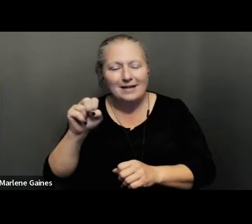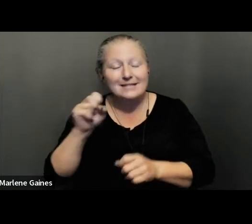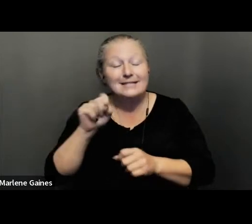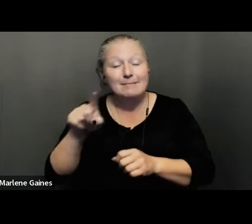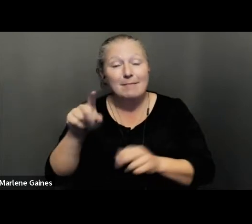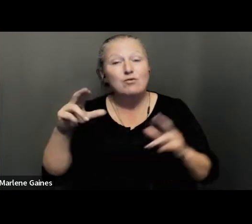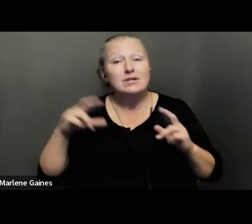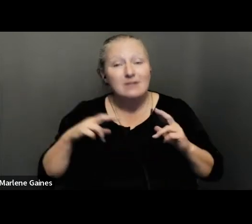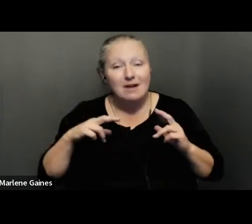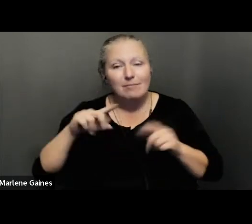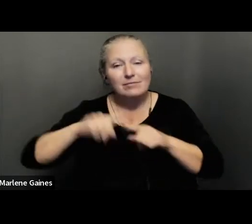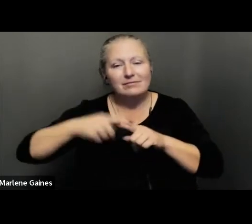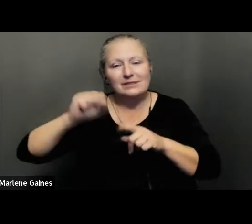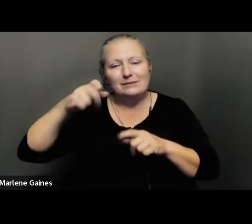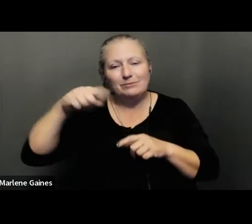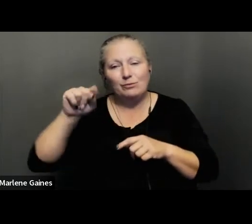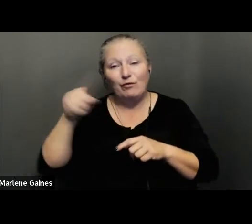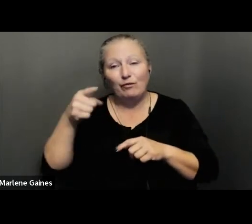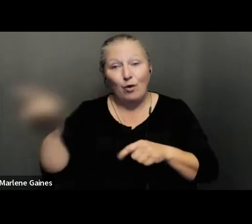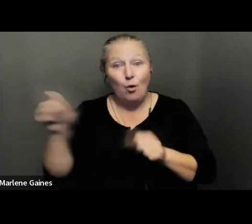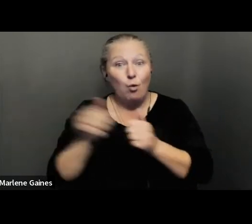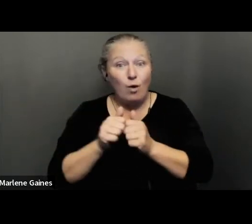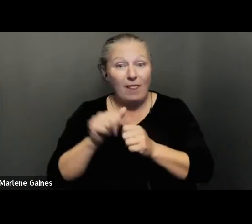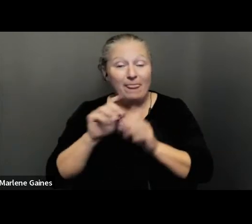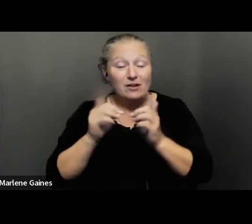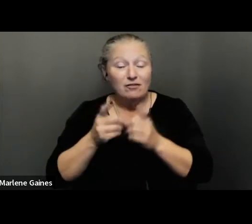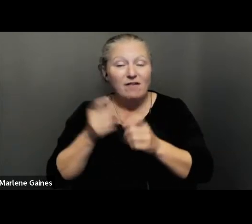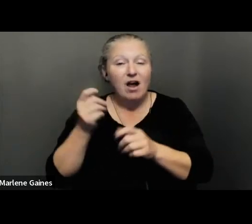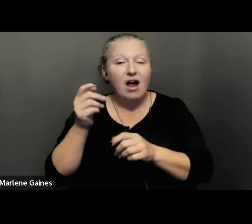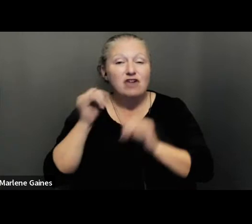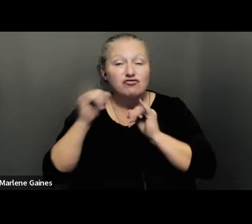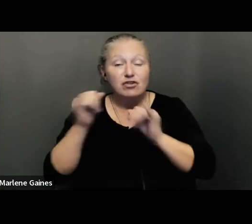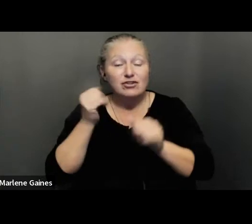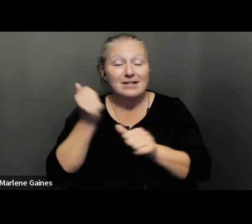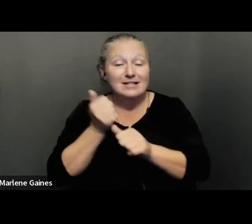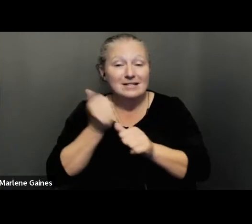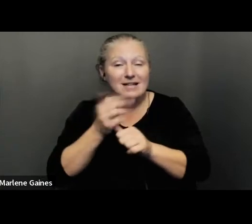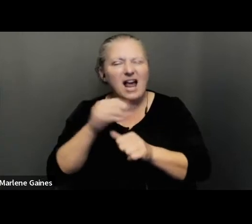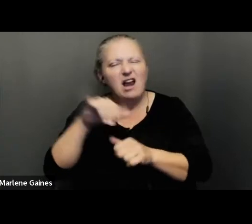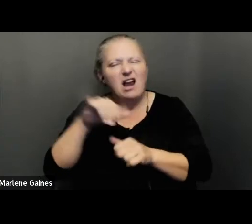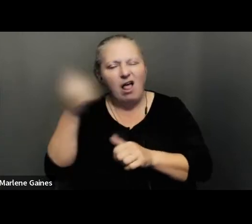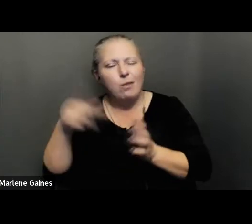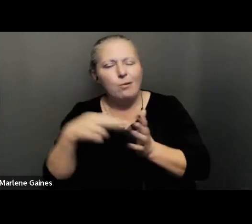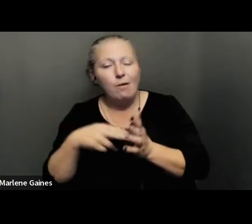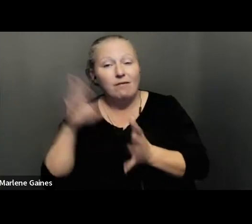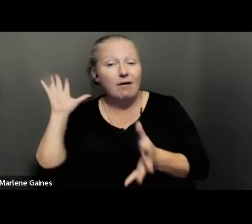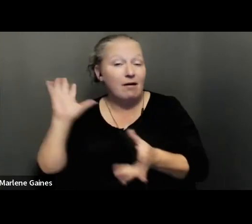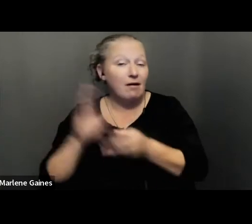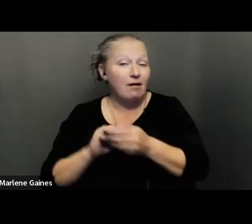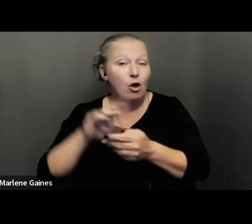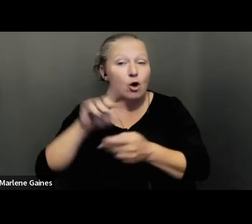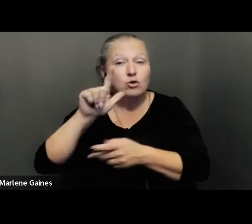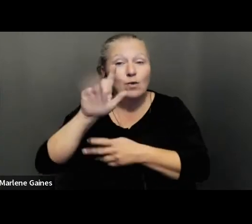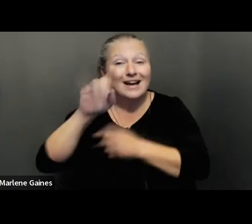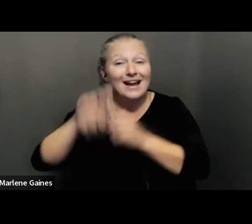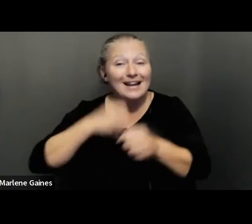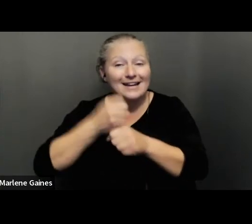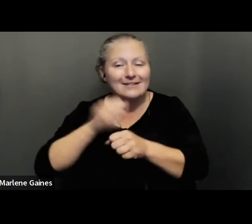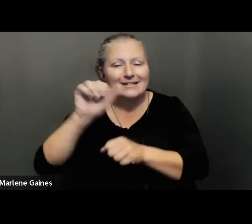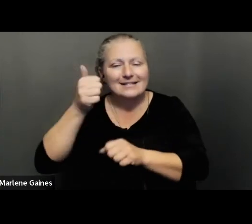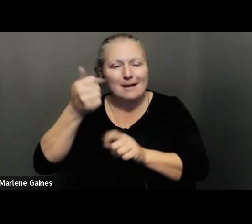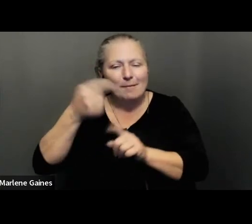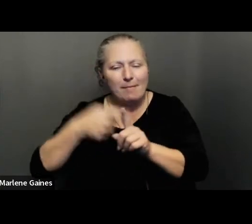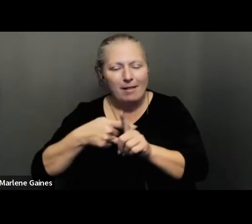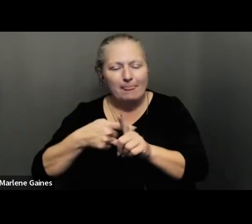effective September 1st, and she's been with the district as an instructional assistant 2 and other roles for 28 years and 10 months. Then there